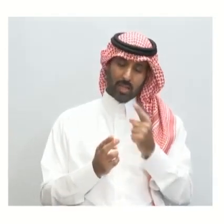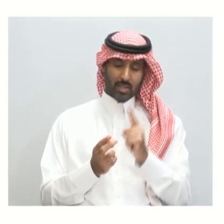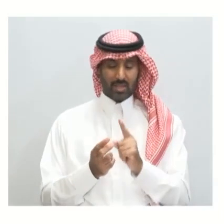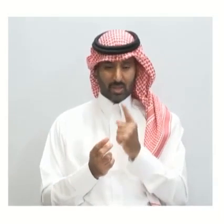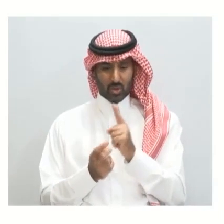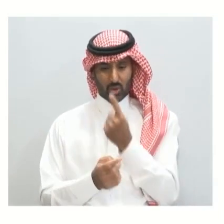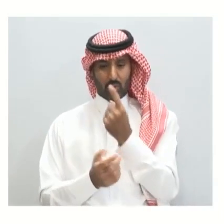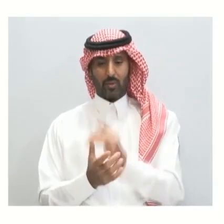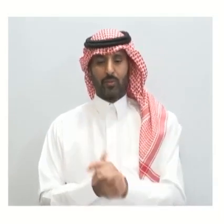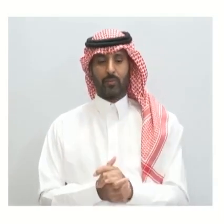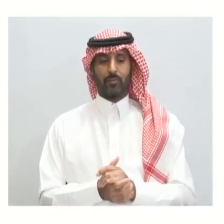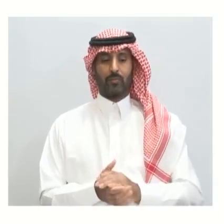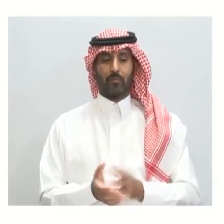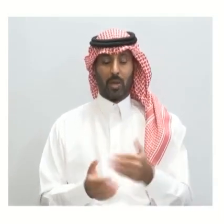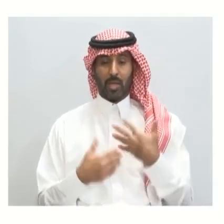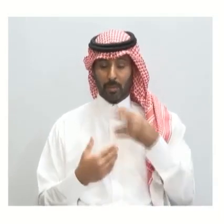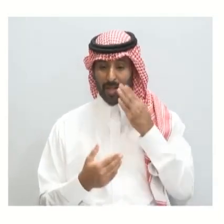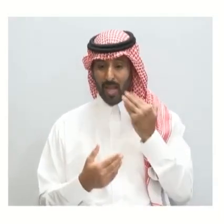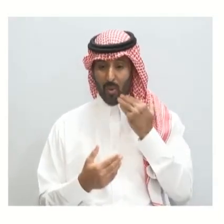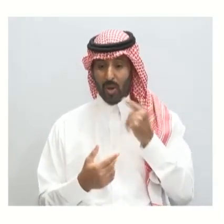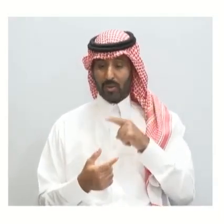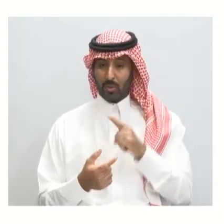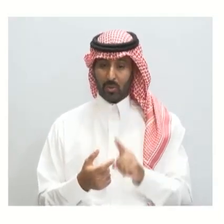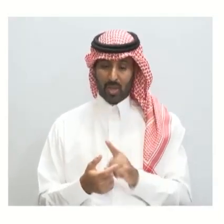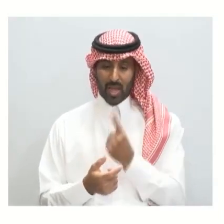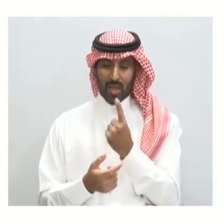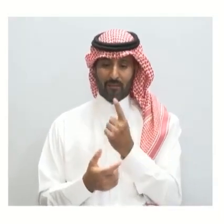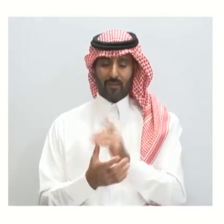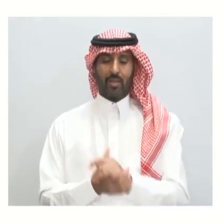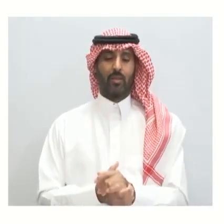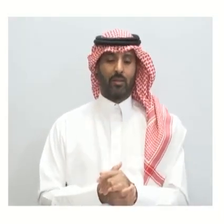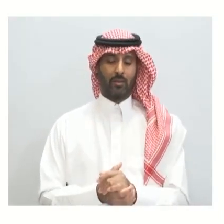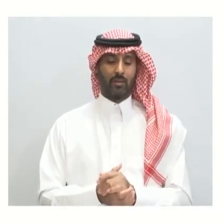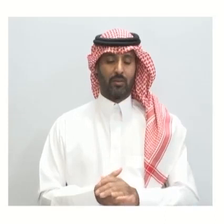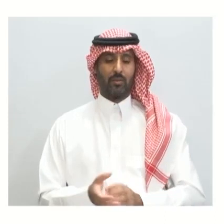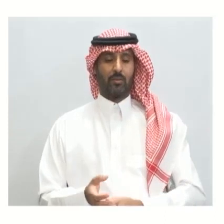incorrect. He didn't use to be thin. Just take out the D.